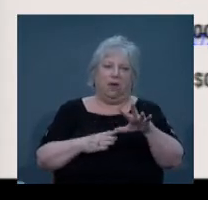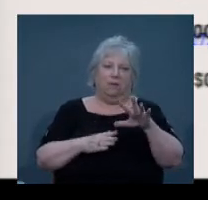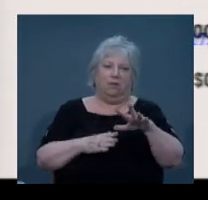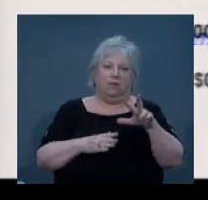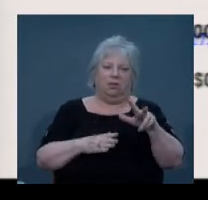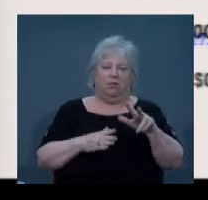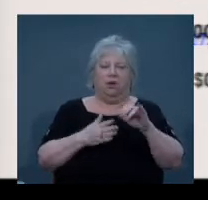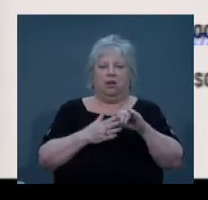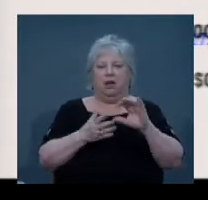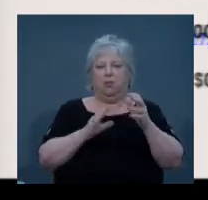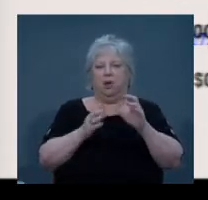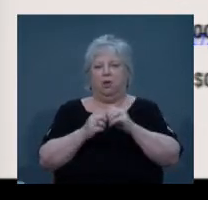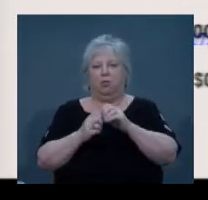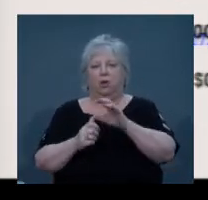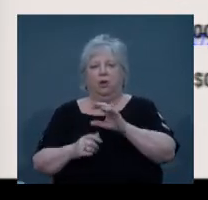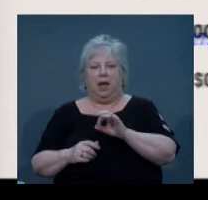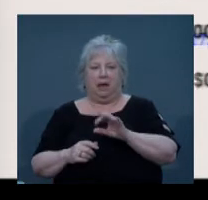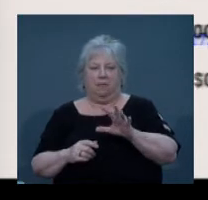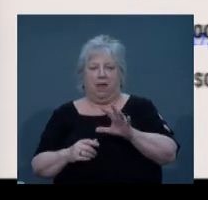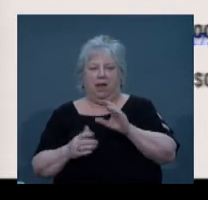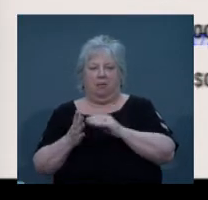$99,662,553, and that compares to